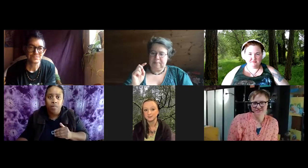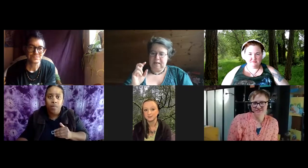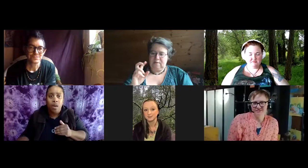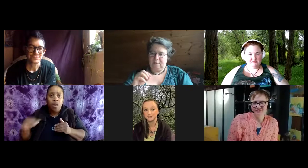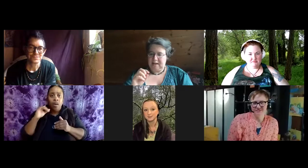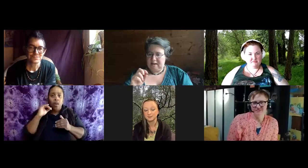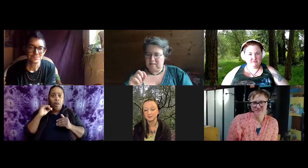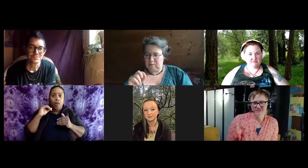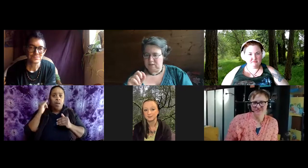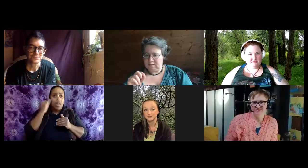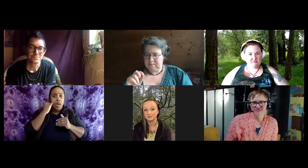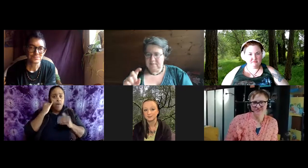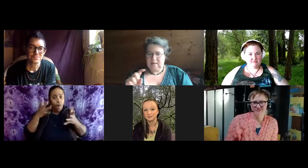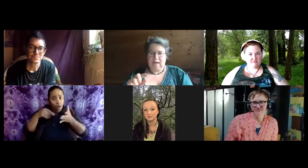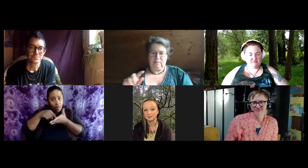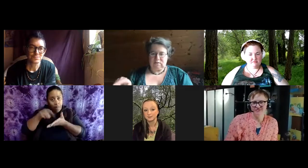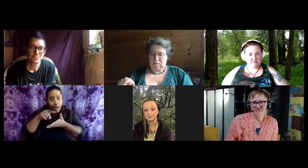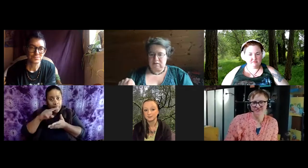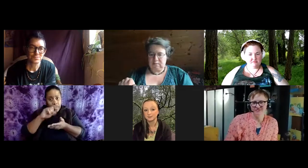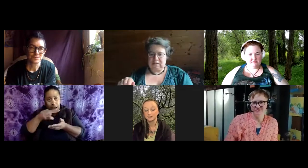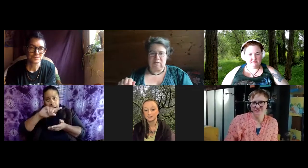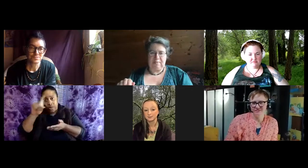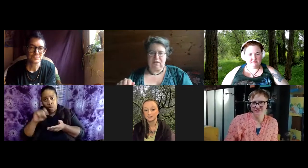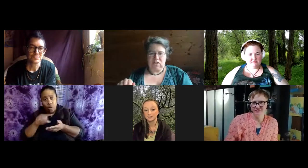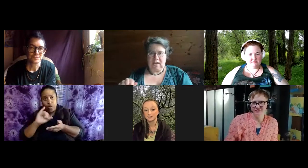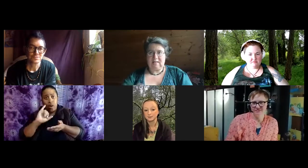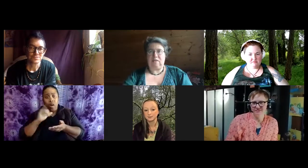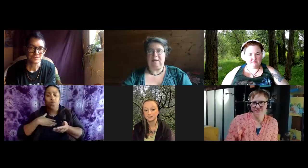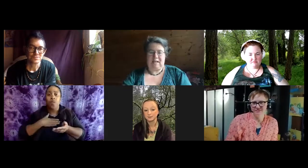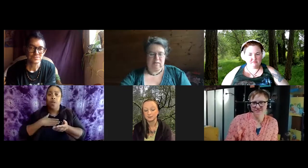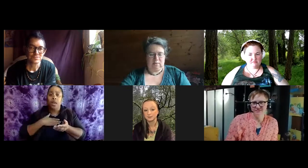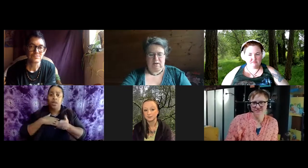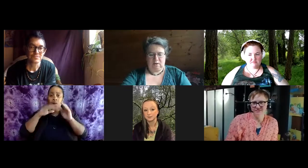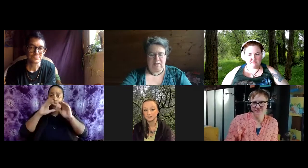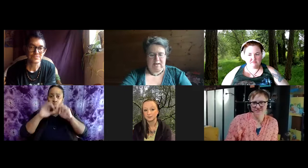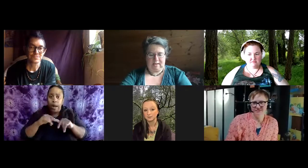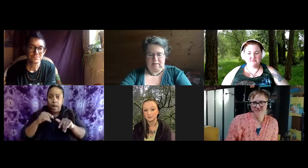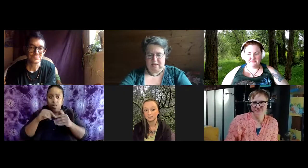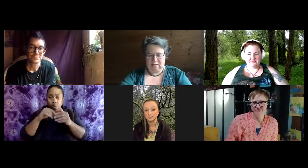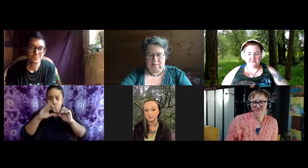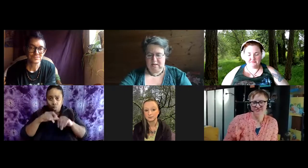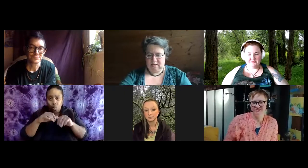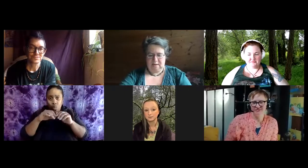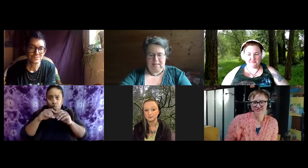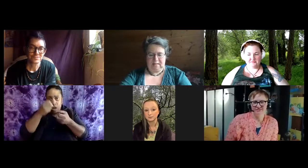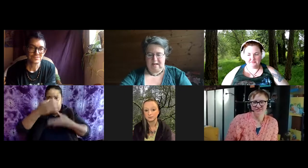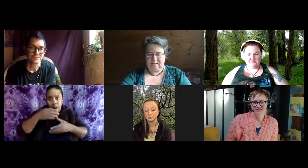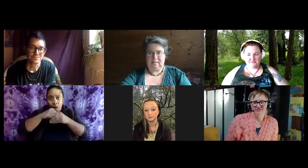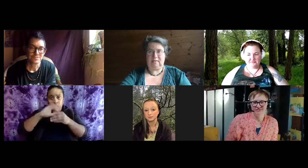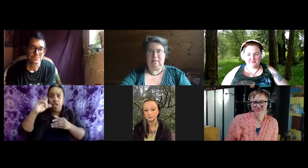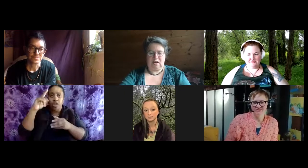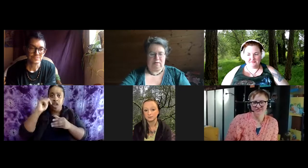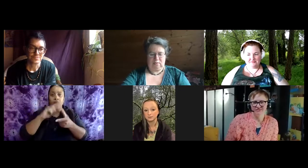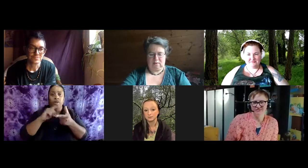you pay to ask a question, just also please write me in chat that you paid so I know and I can go get you in